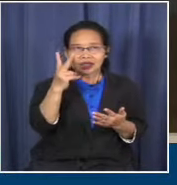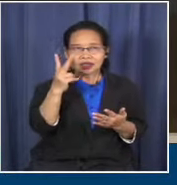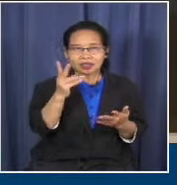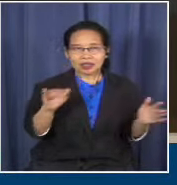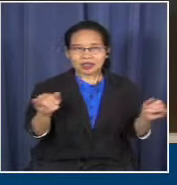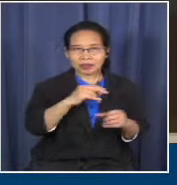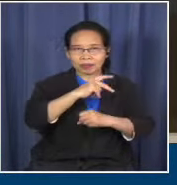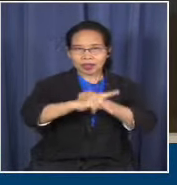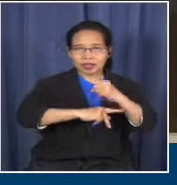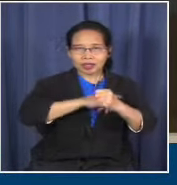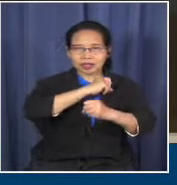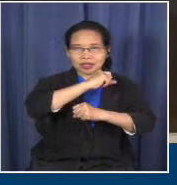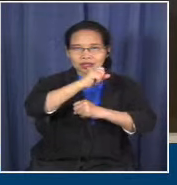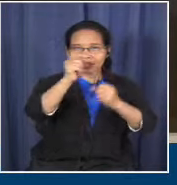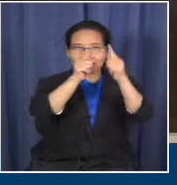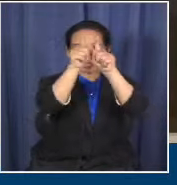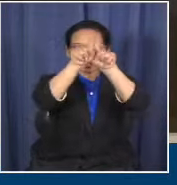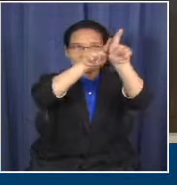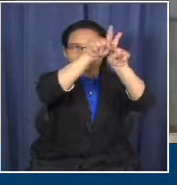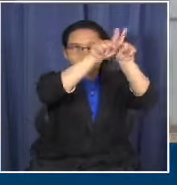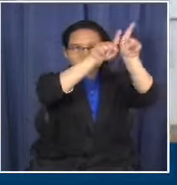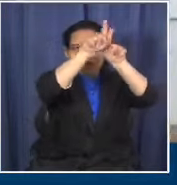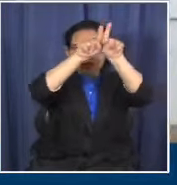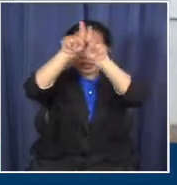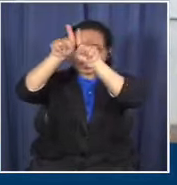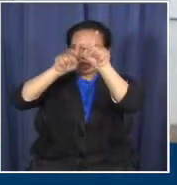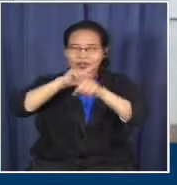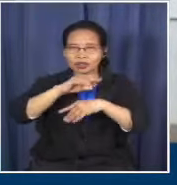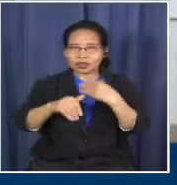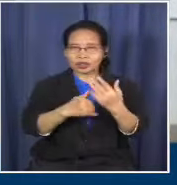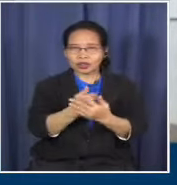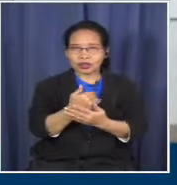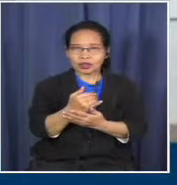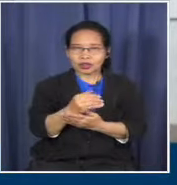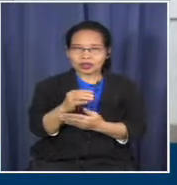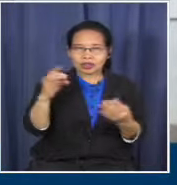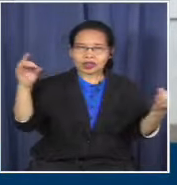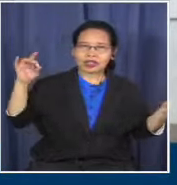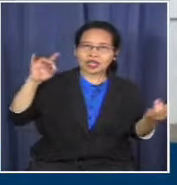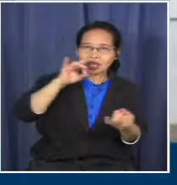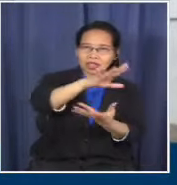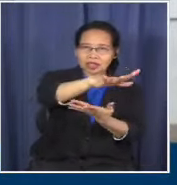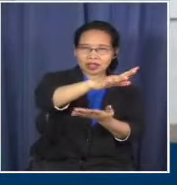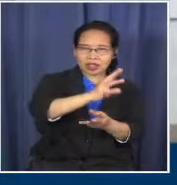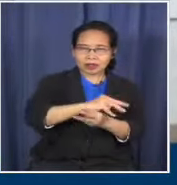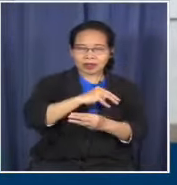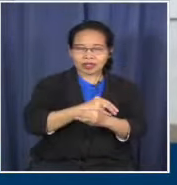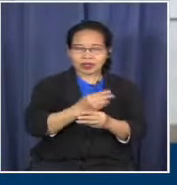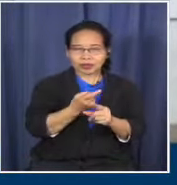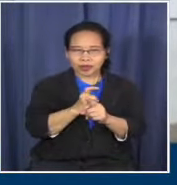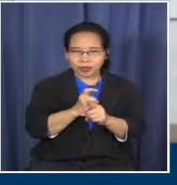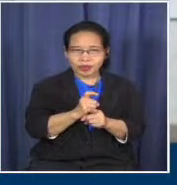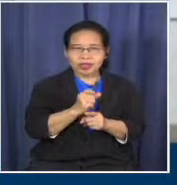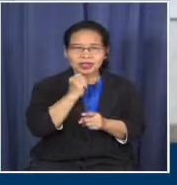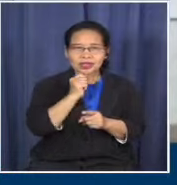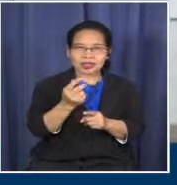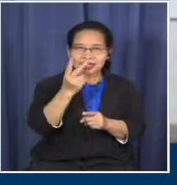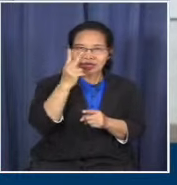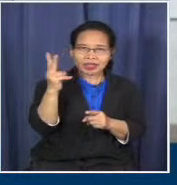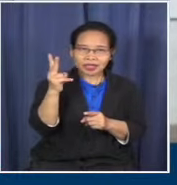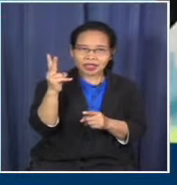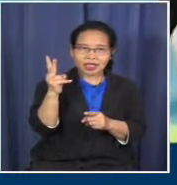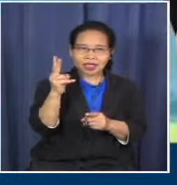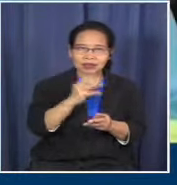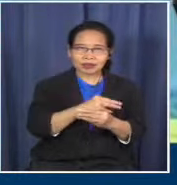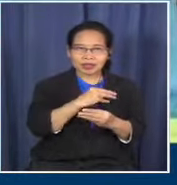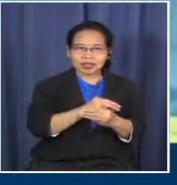are made from invisible things, meaning planets, stars, constellations, galaxies were made